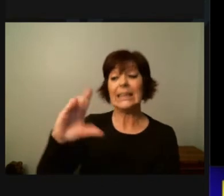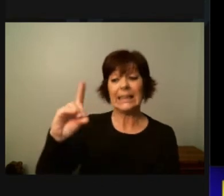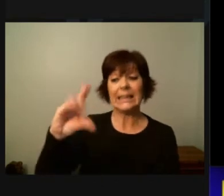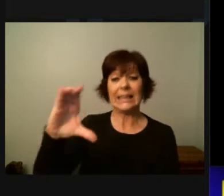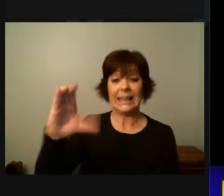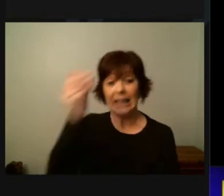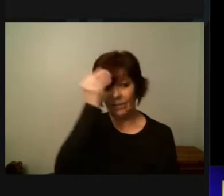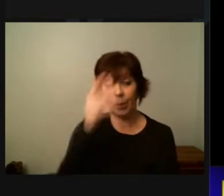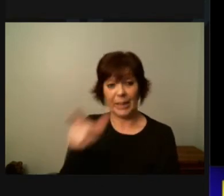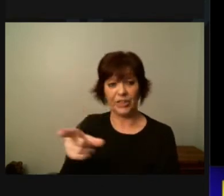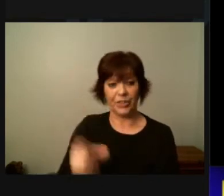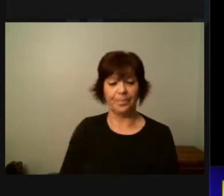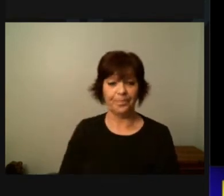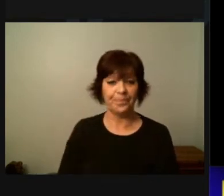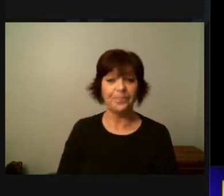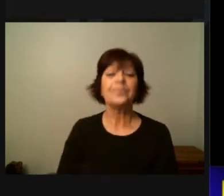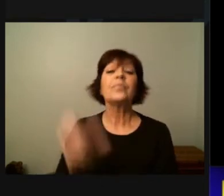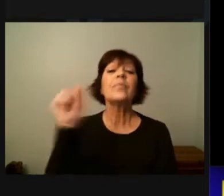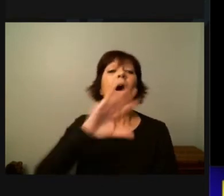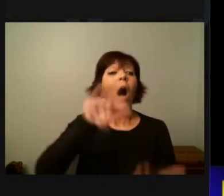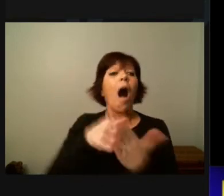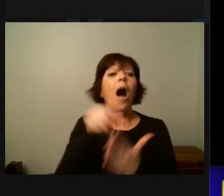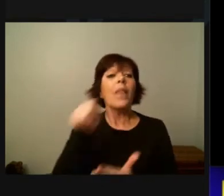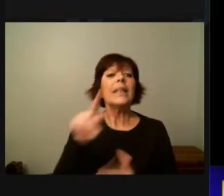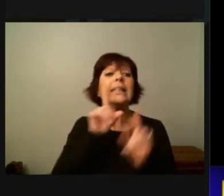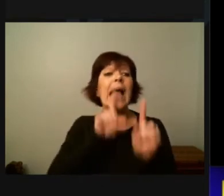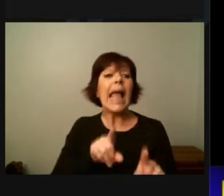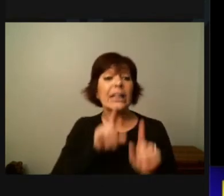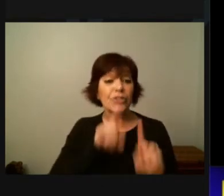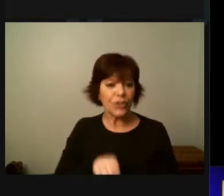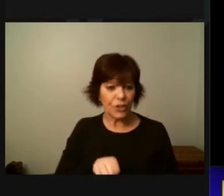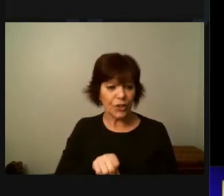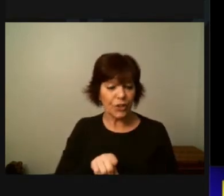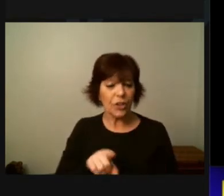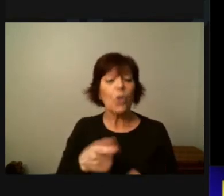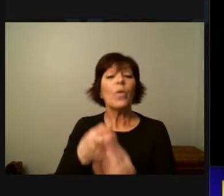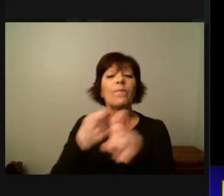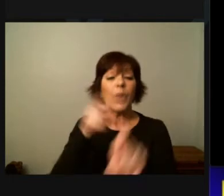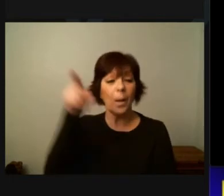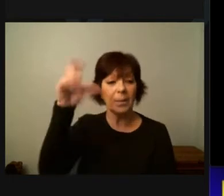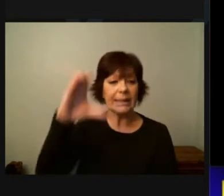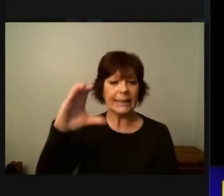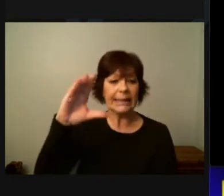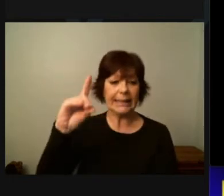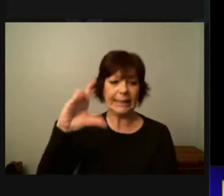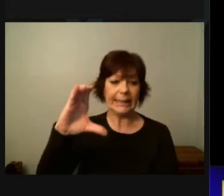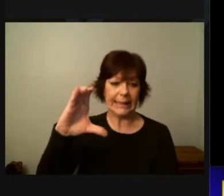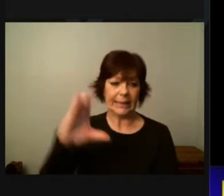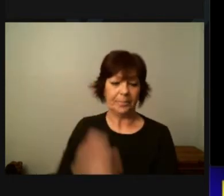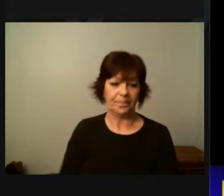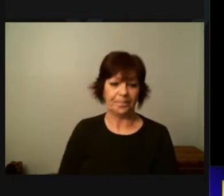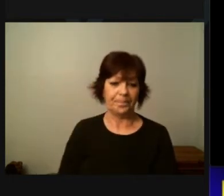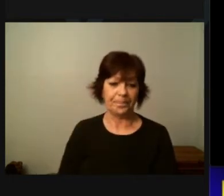Yep. Yes, all of the answers that we're going to give you here were taken right from CDC data.